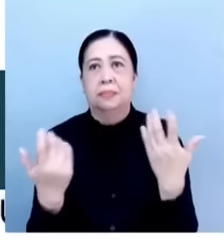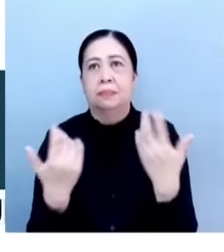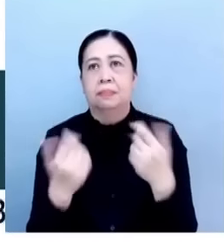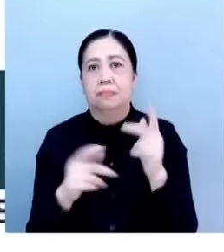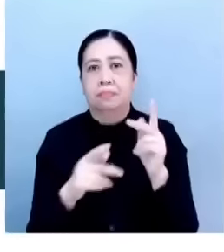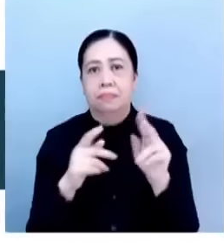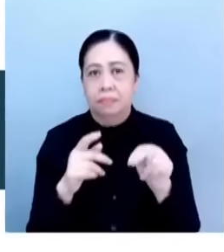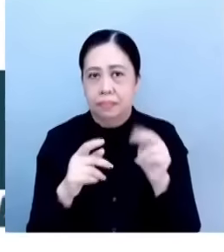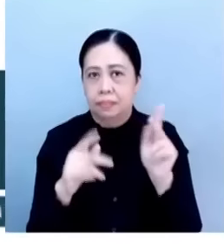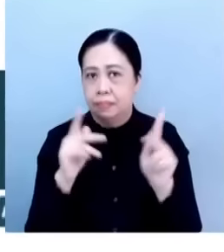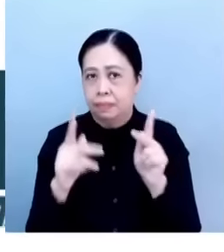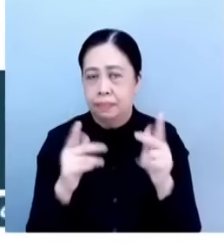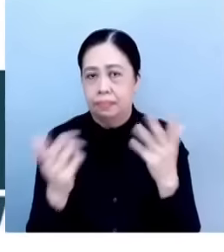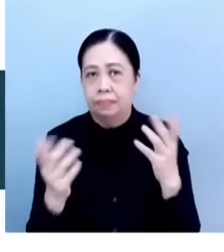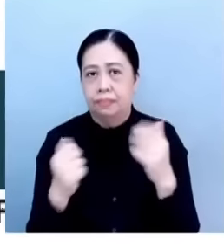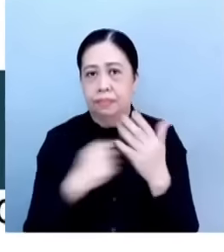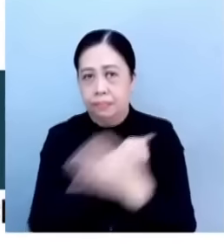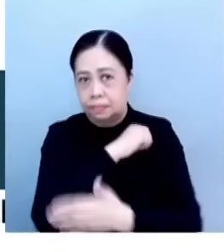ng bansa.